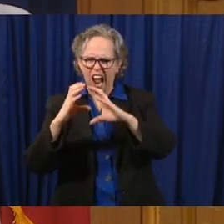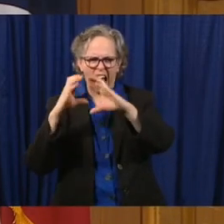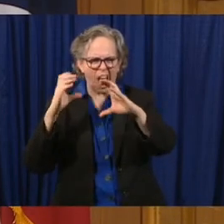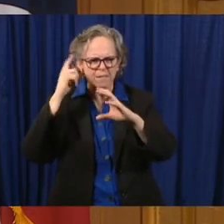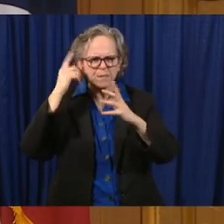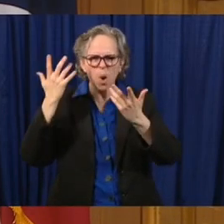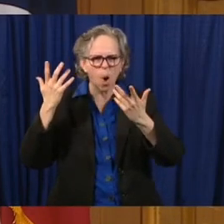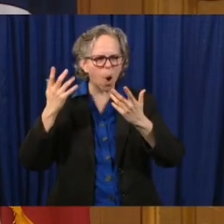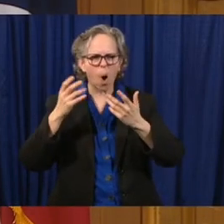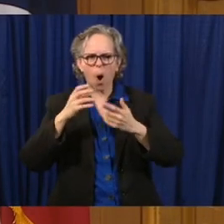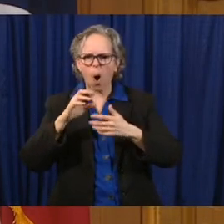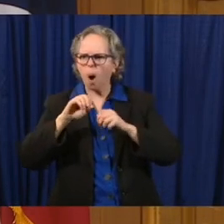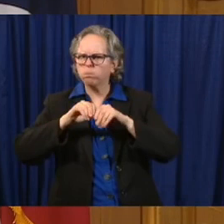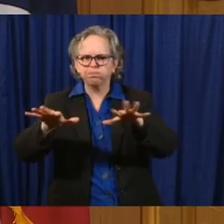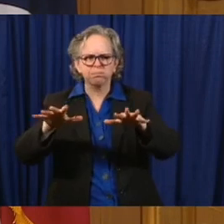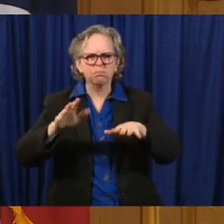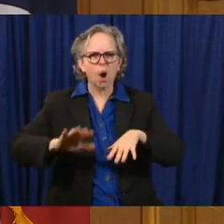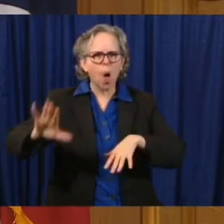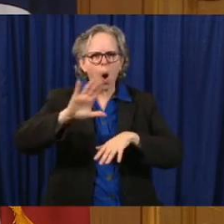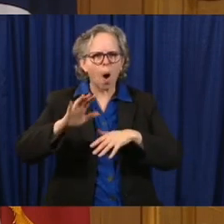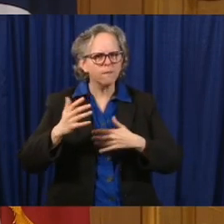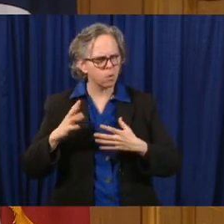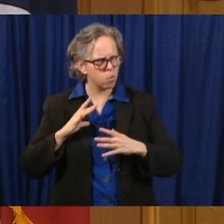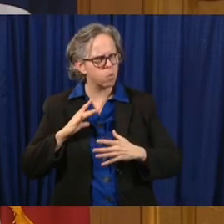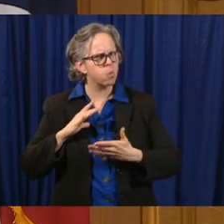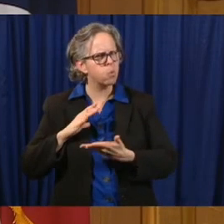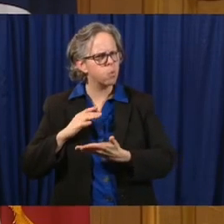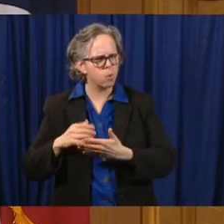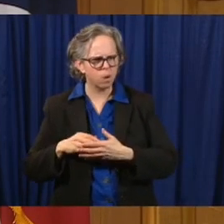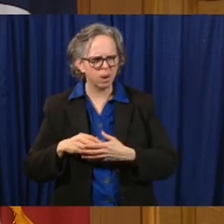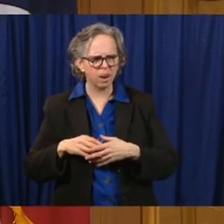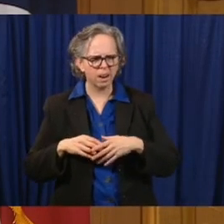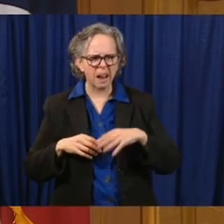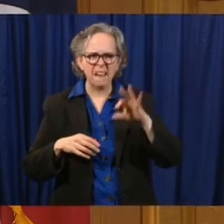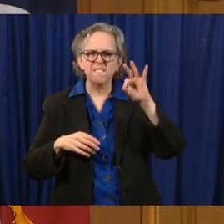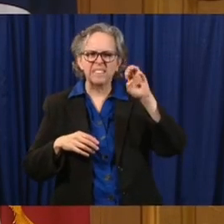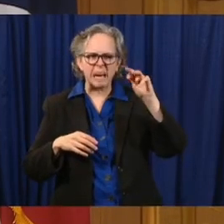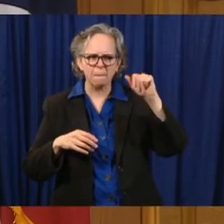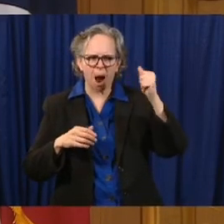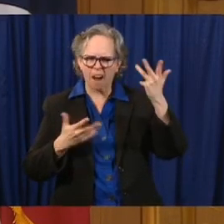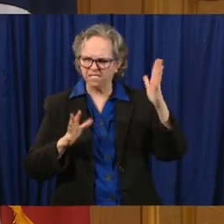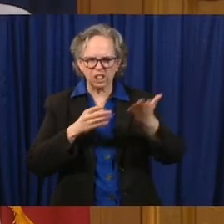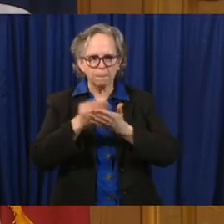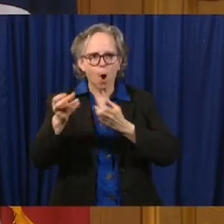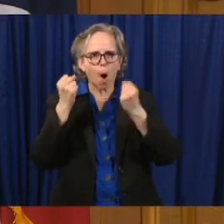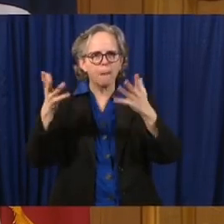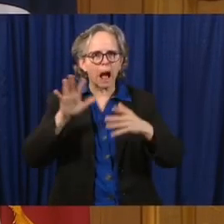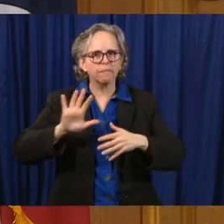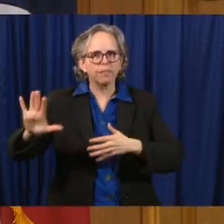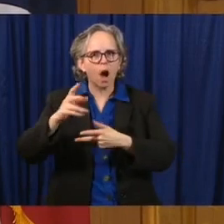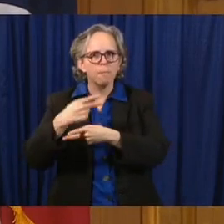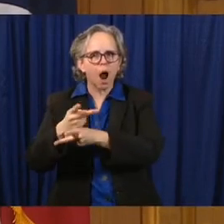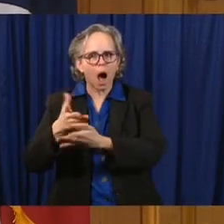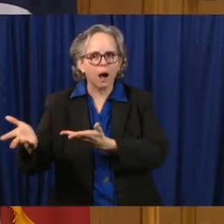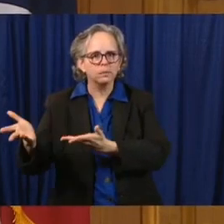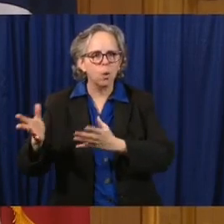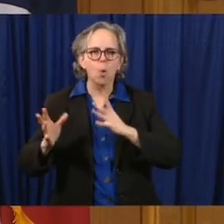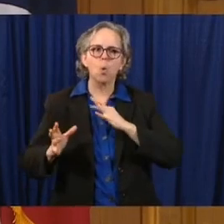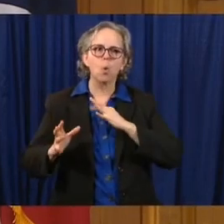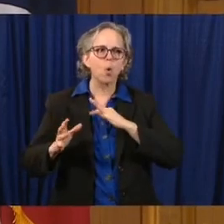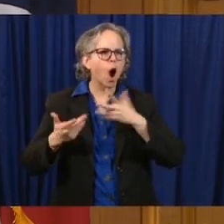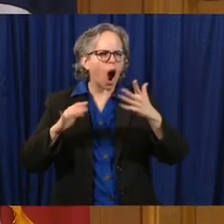Vice President today, for example, was talking about was Battelle Labs and the fact that Battelle